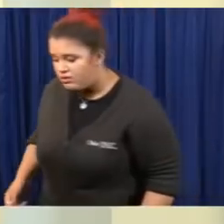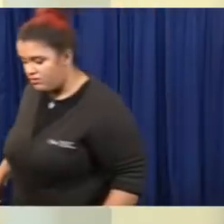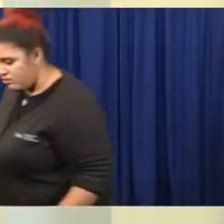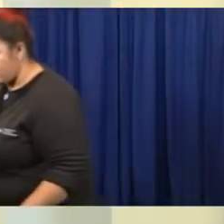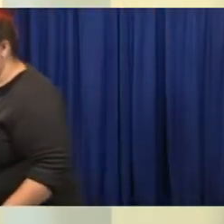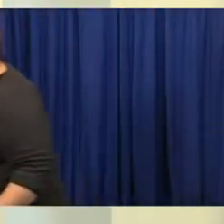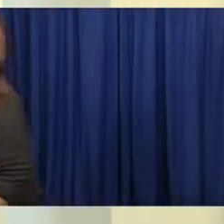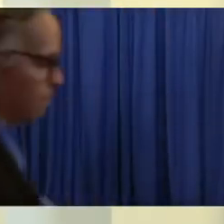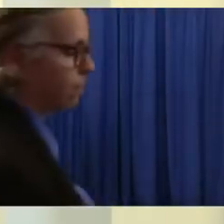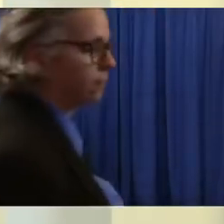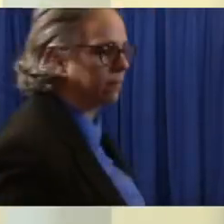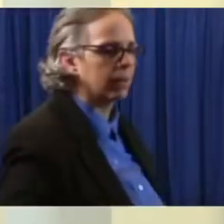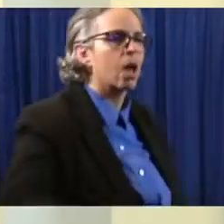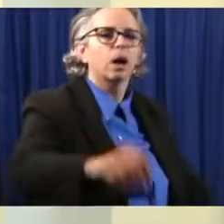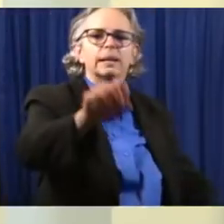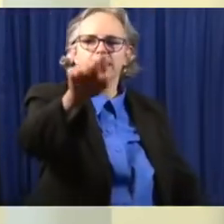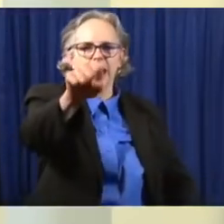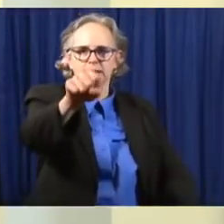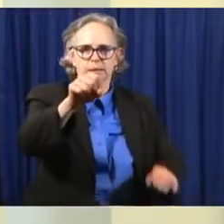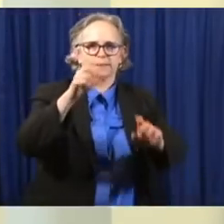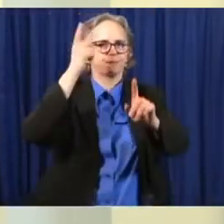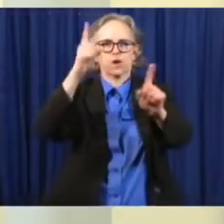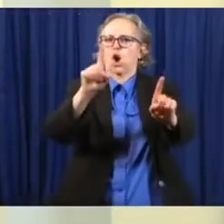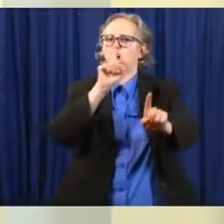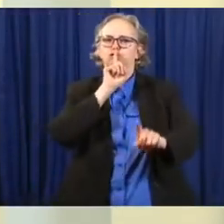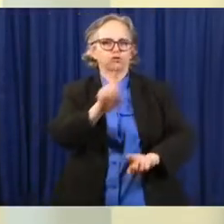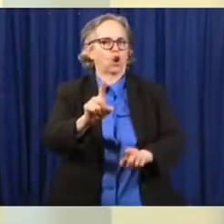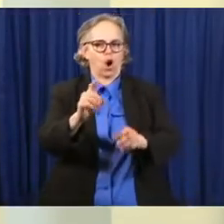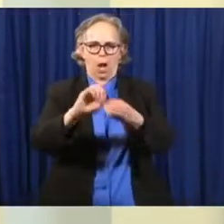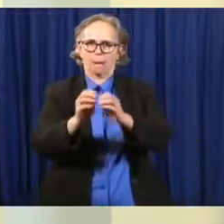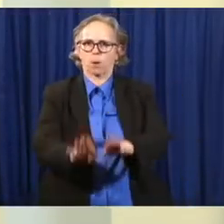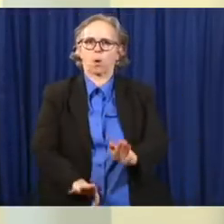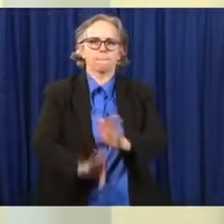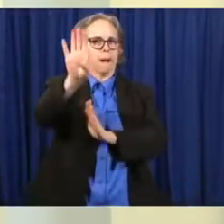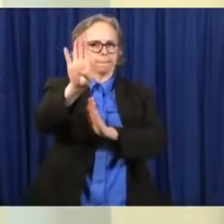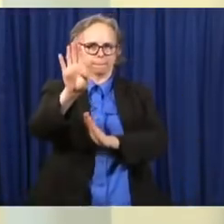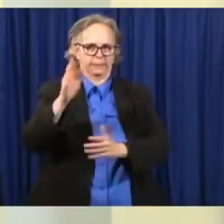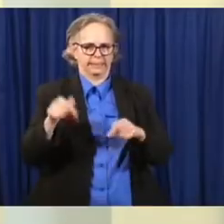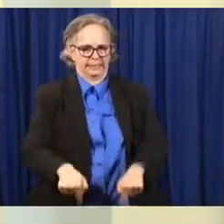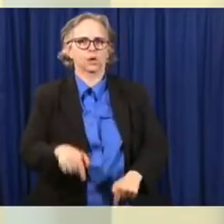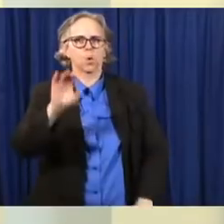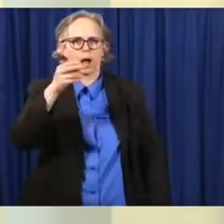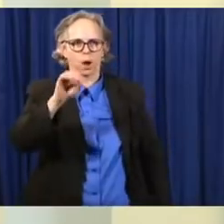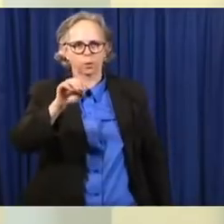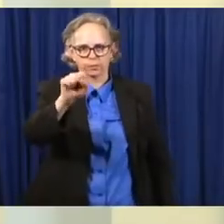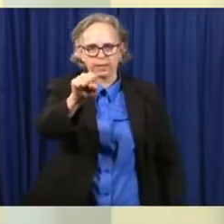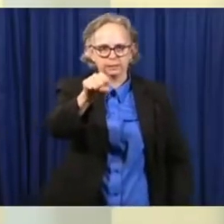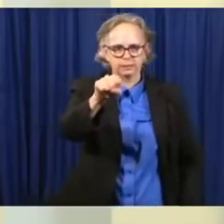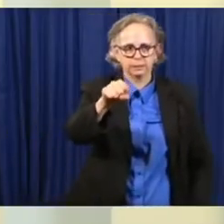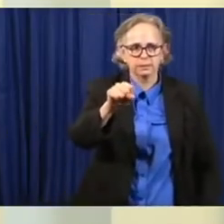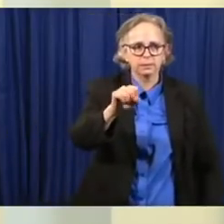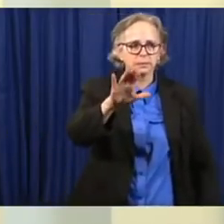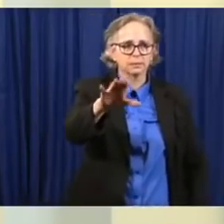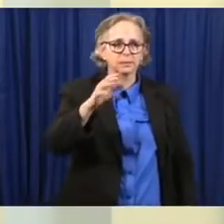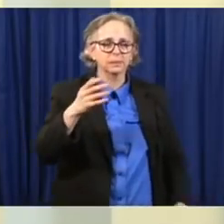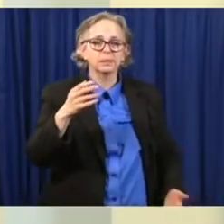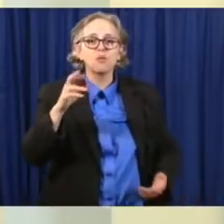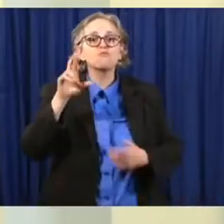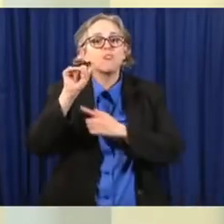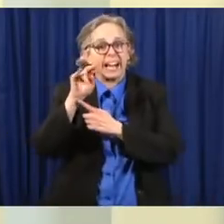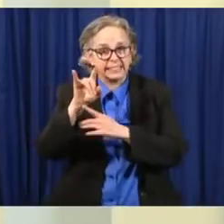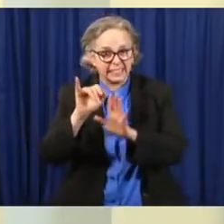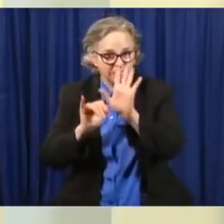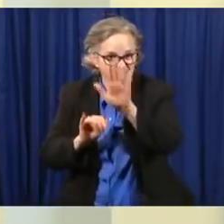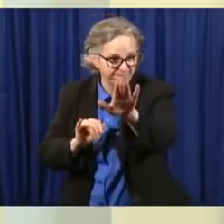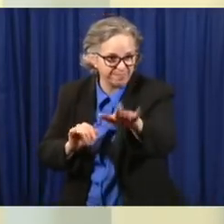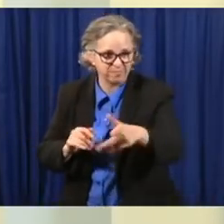Yeah, we should expect, nobody knows, Randy, what the real prevalence of the virus is